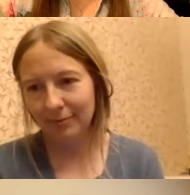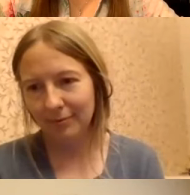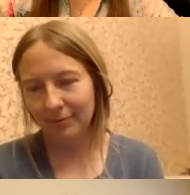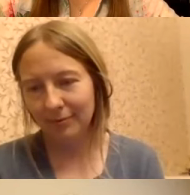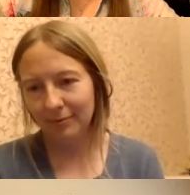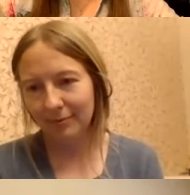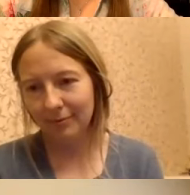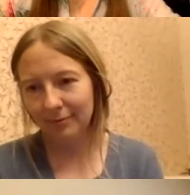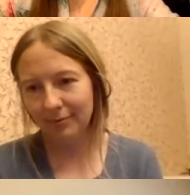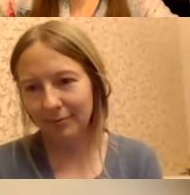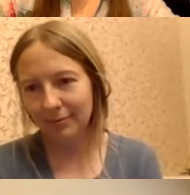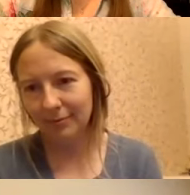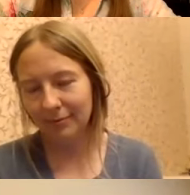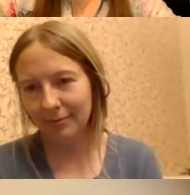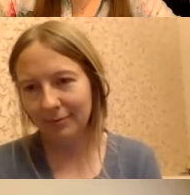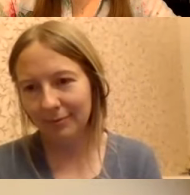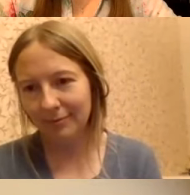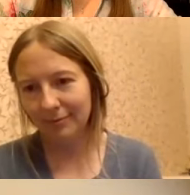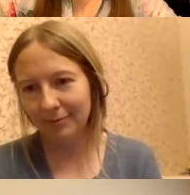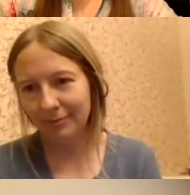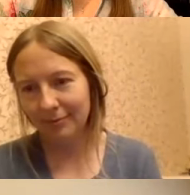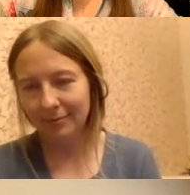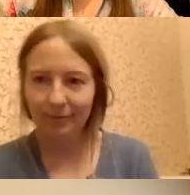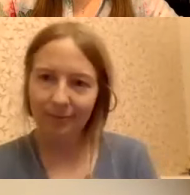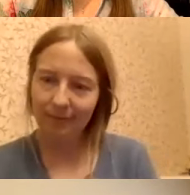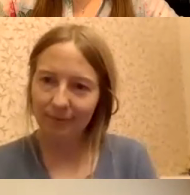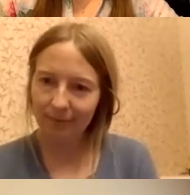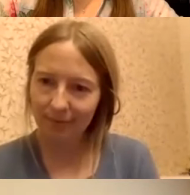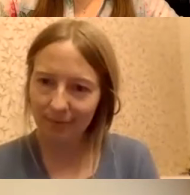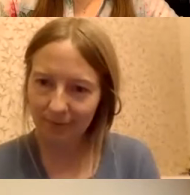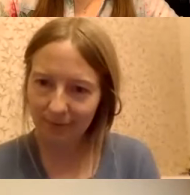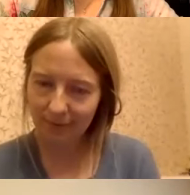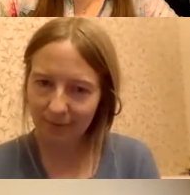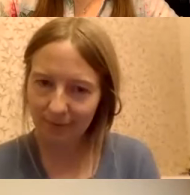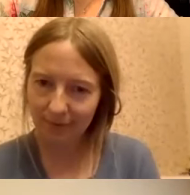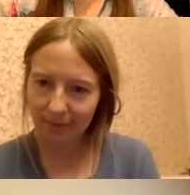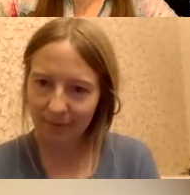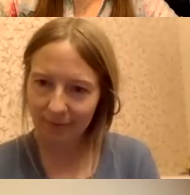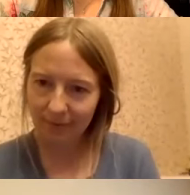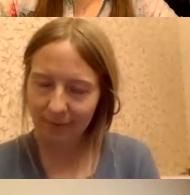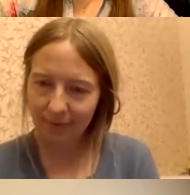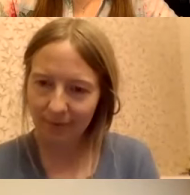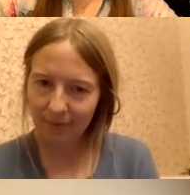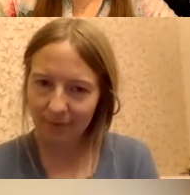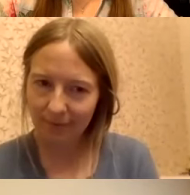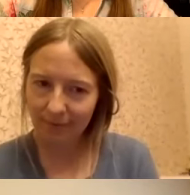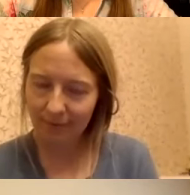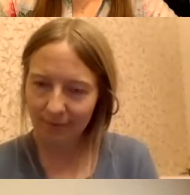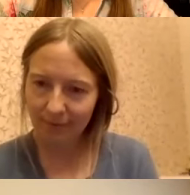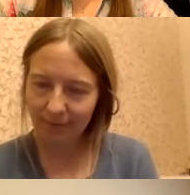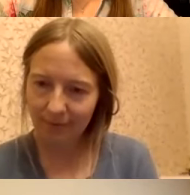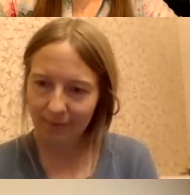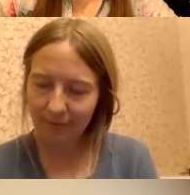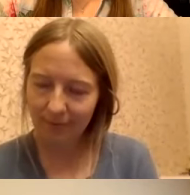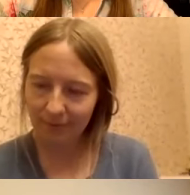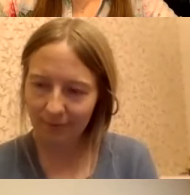So the way we do the AAV gene transfer is we use AAV2. So